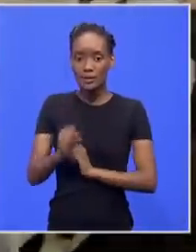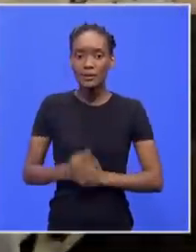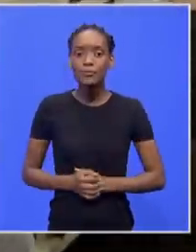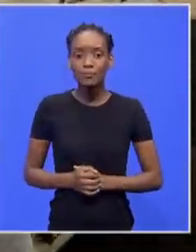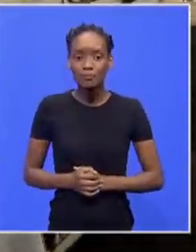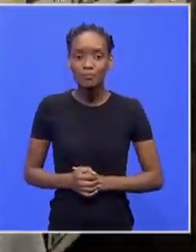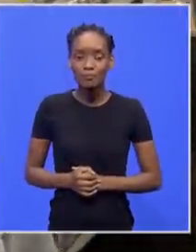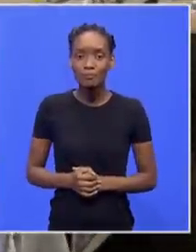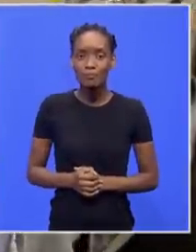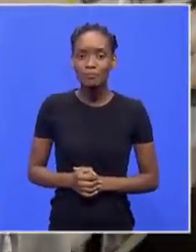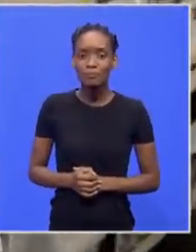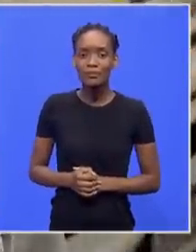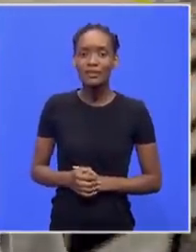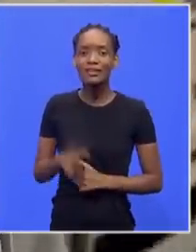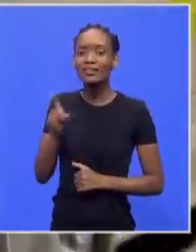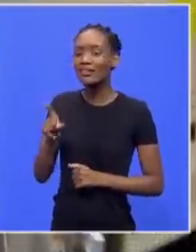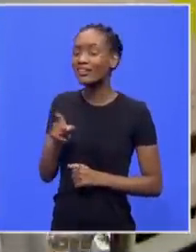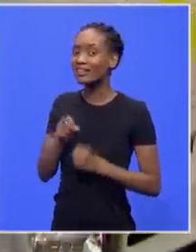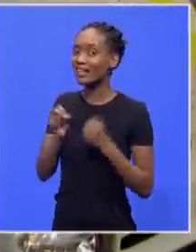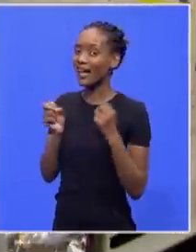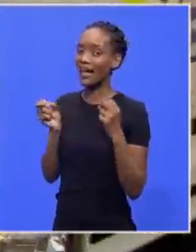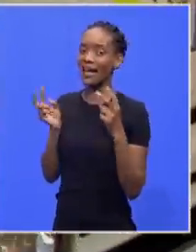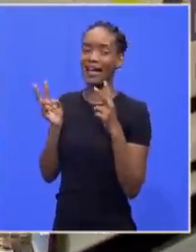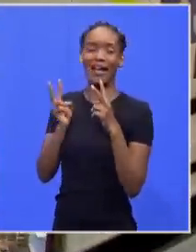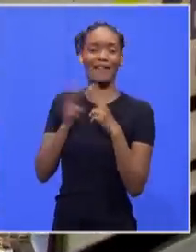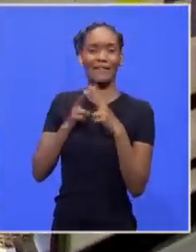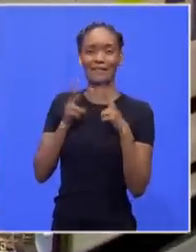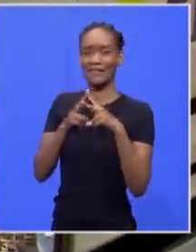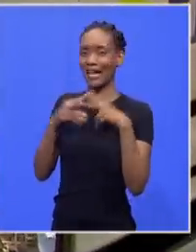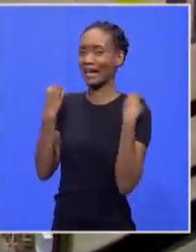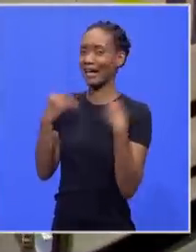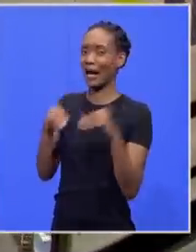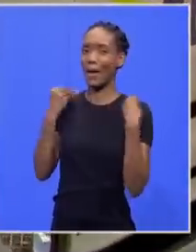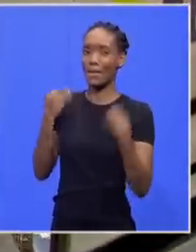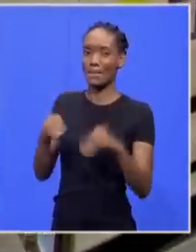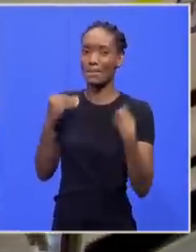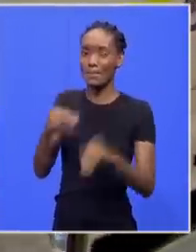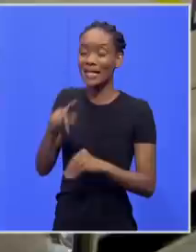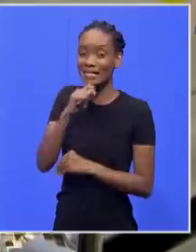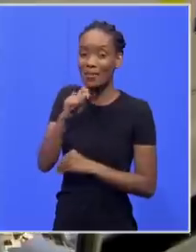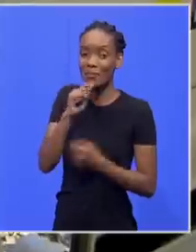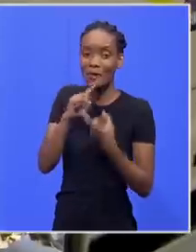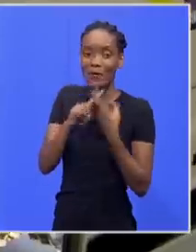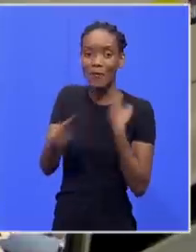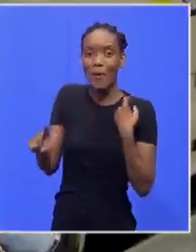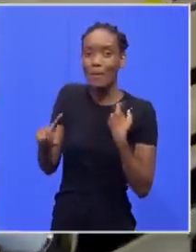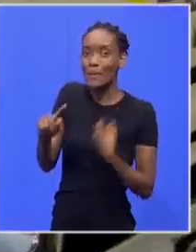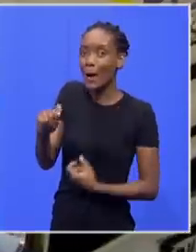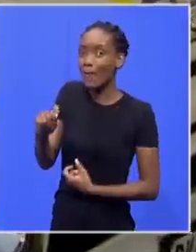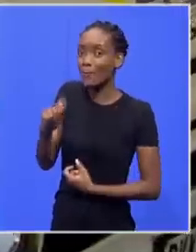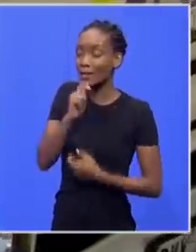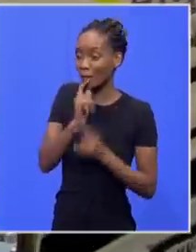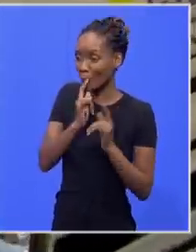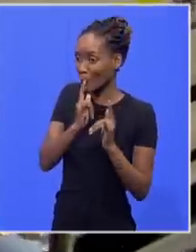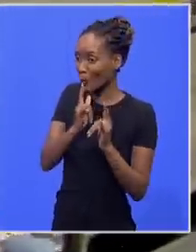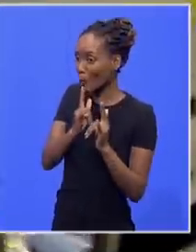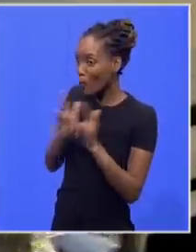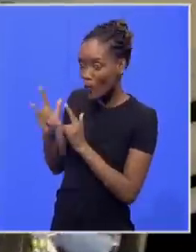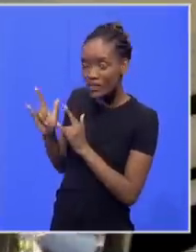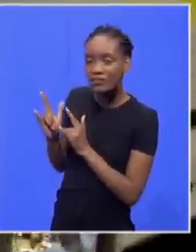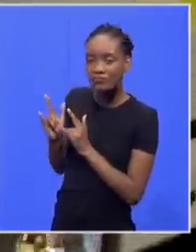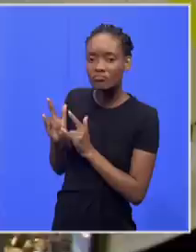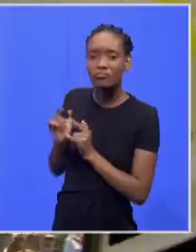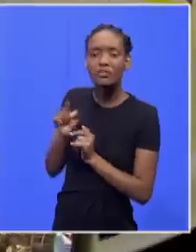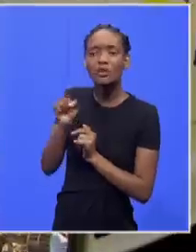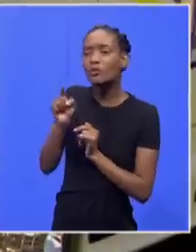been a very hectic day, morning. Since very early, we've been here watching the developments. What have